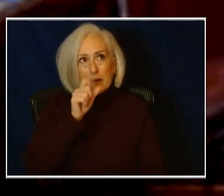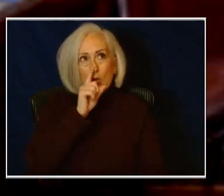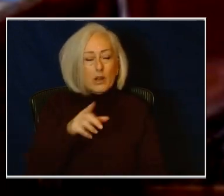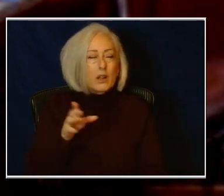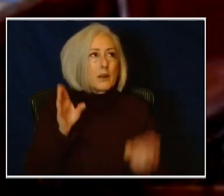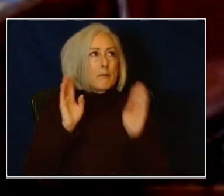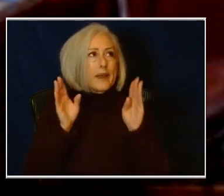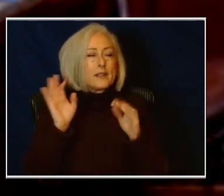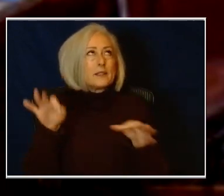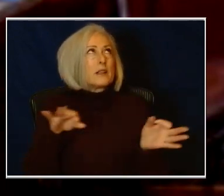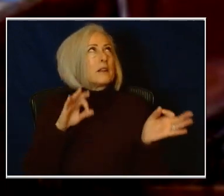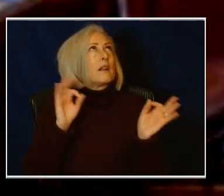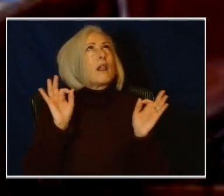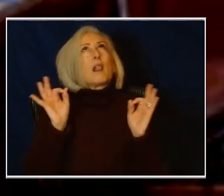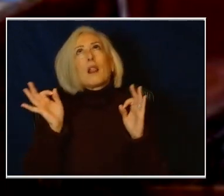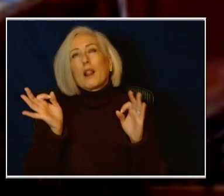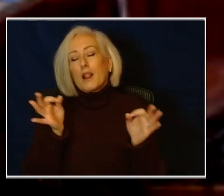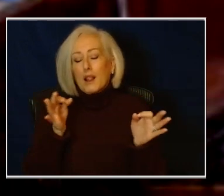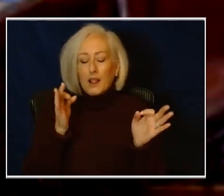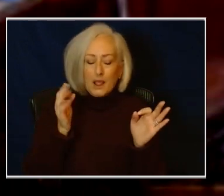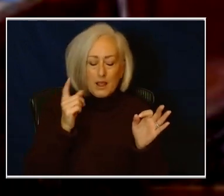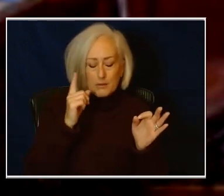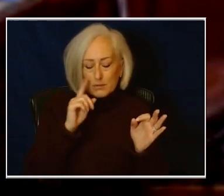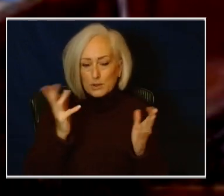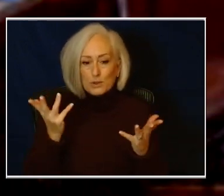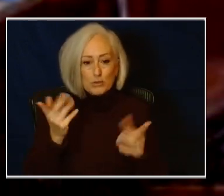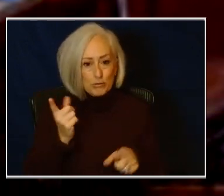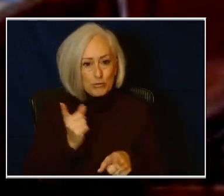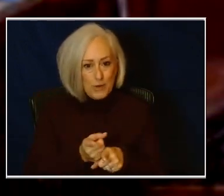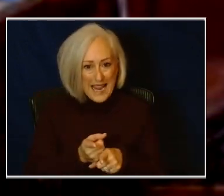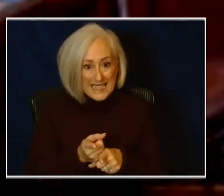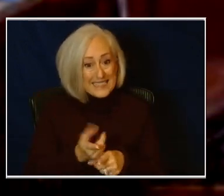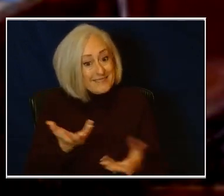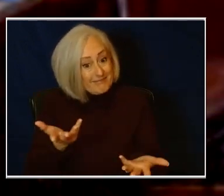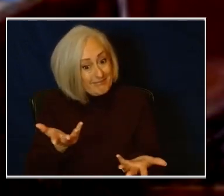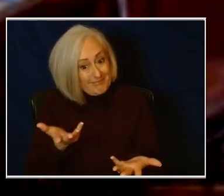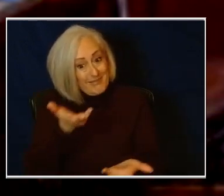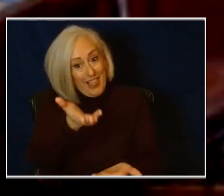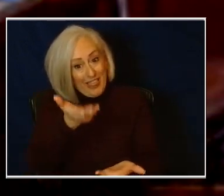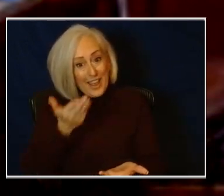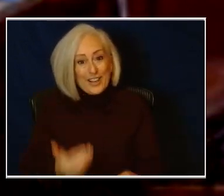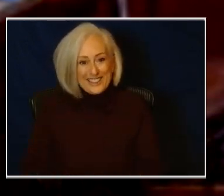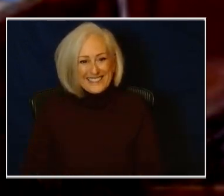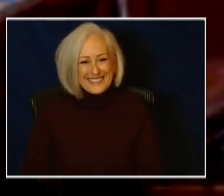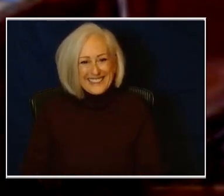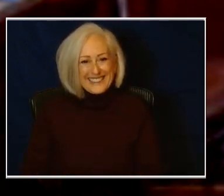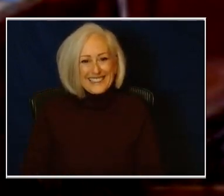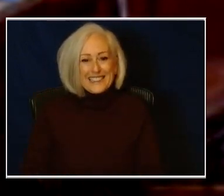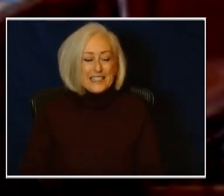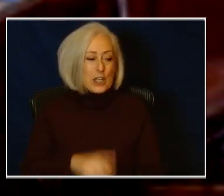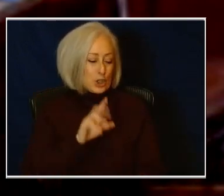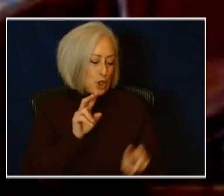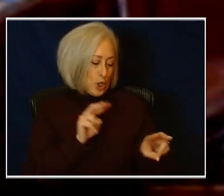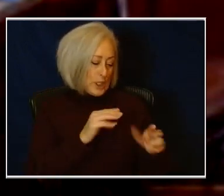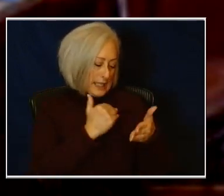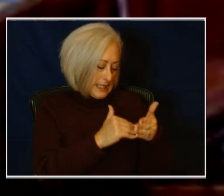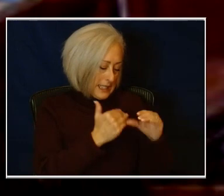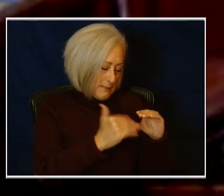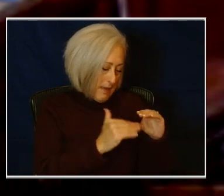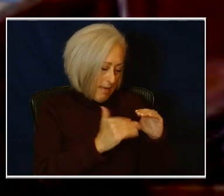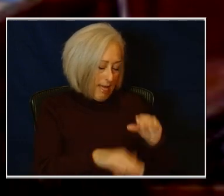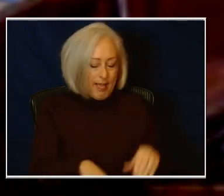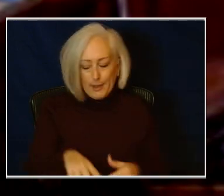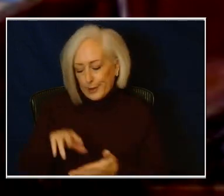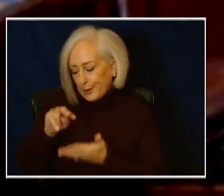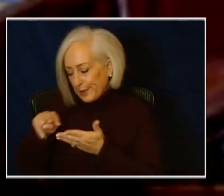good attention as if you were sitting in that meeting? There's your email over here and there's this. So it doesn't